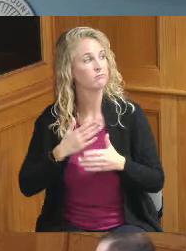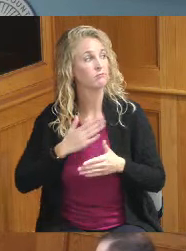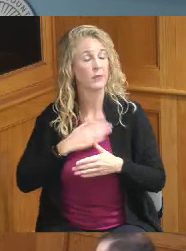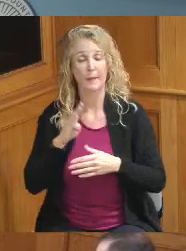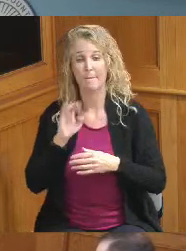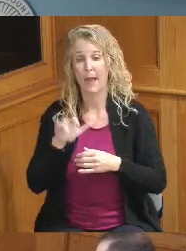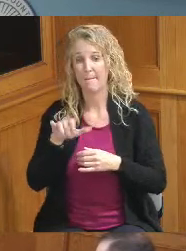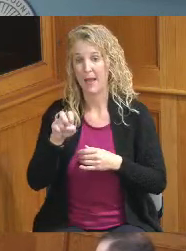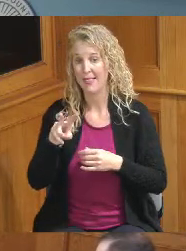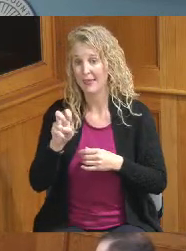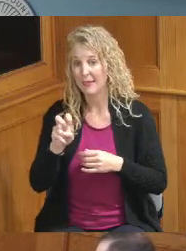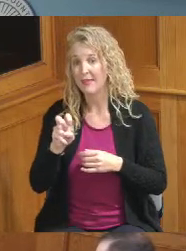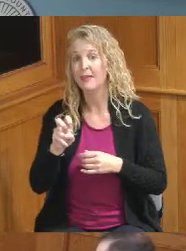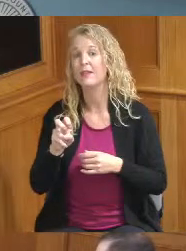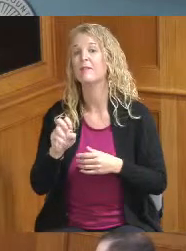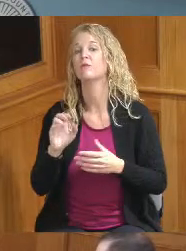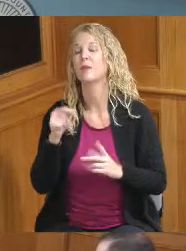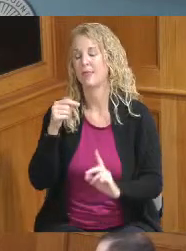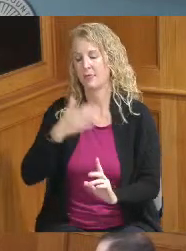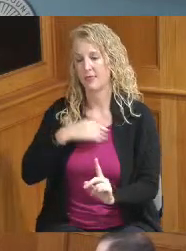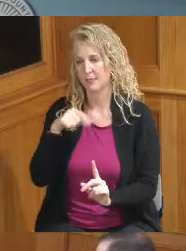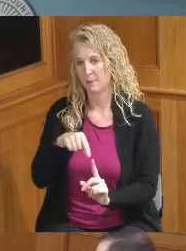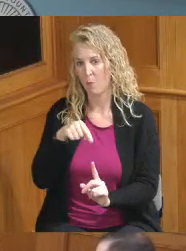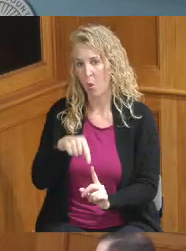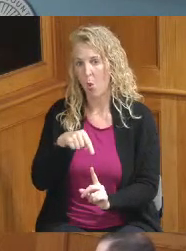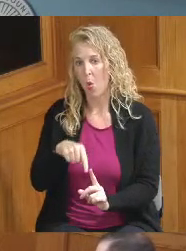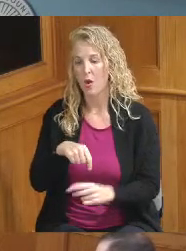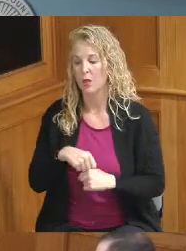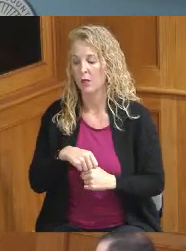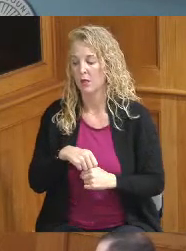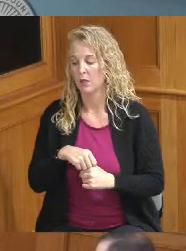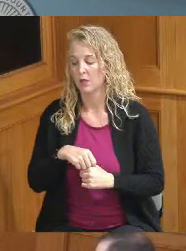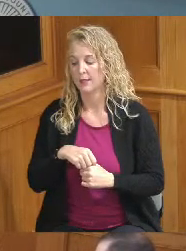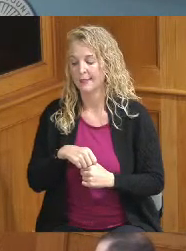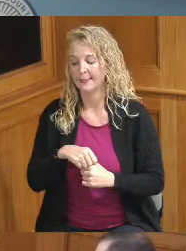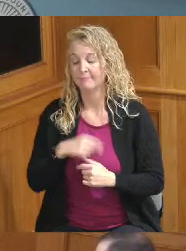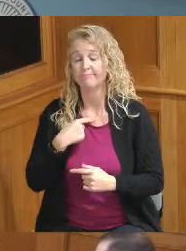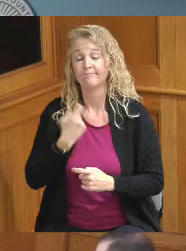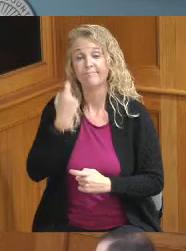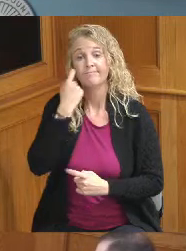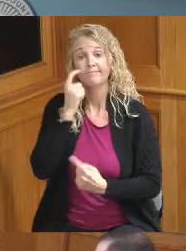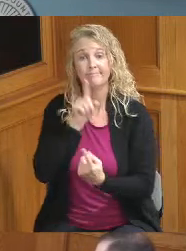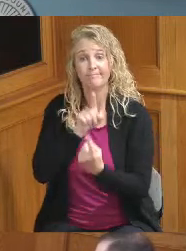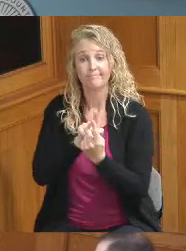by-leave was kind of this point. And had a chance to meet